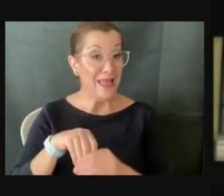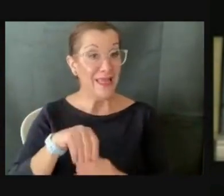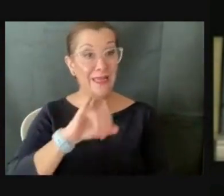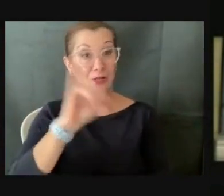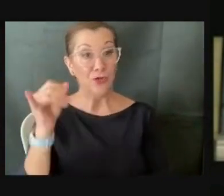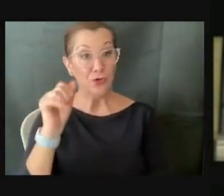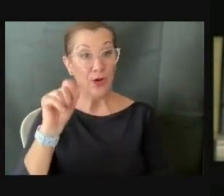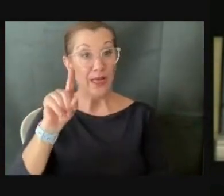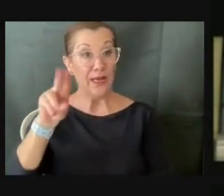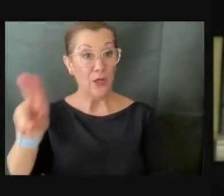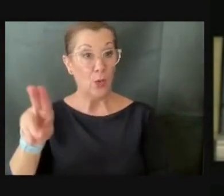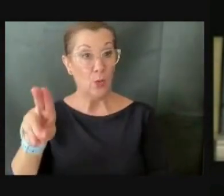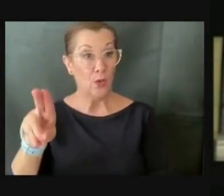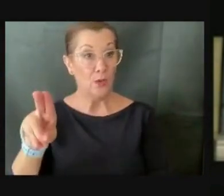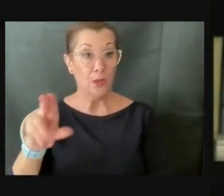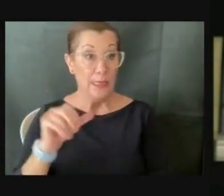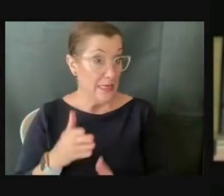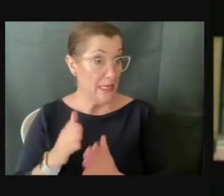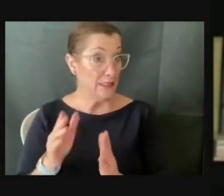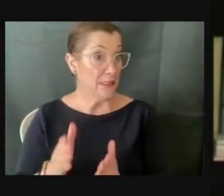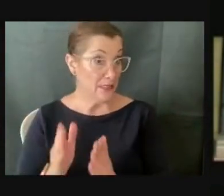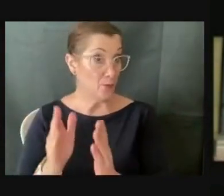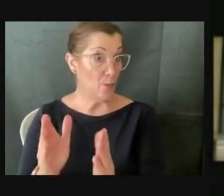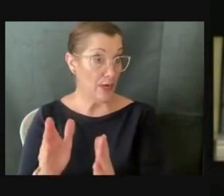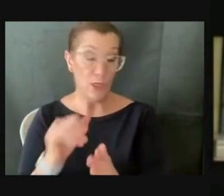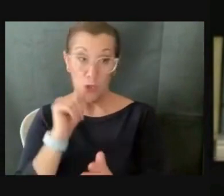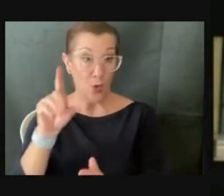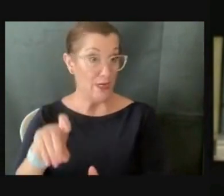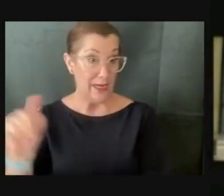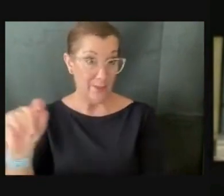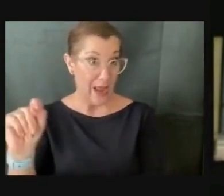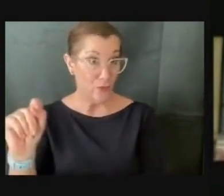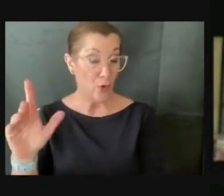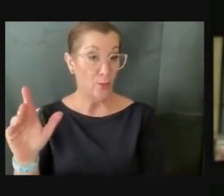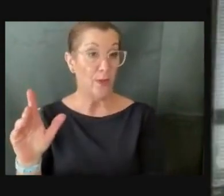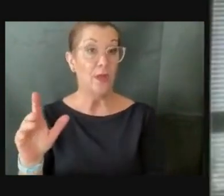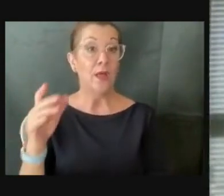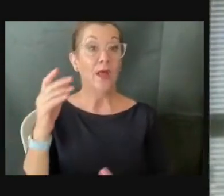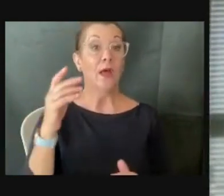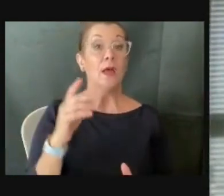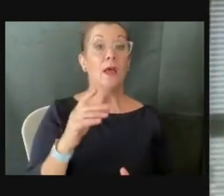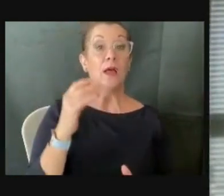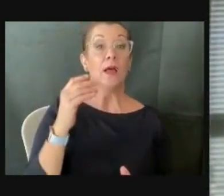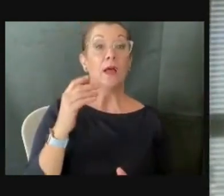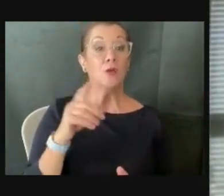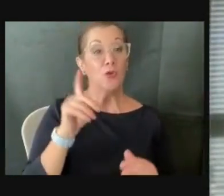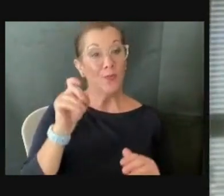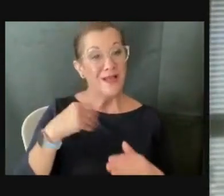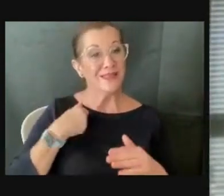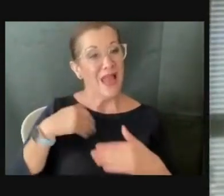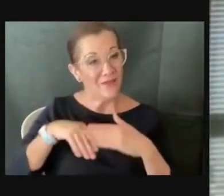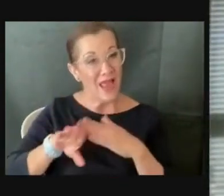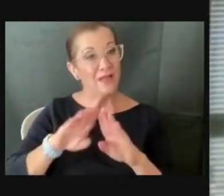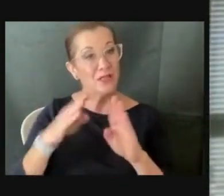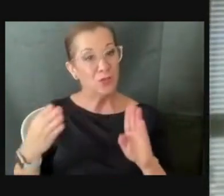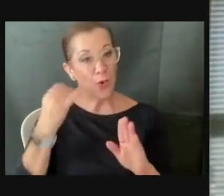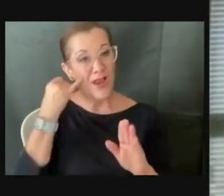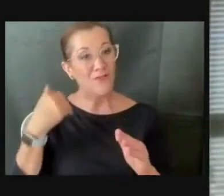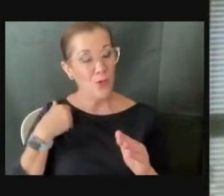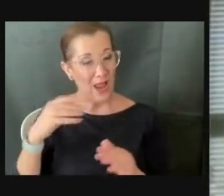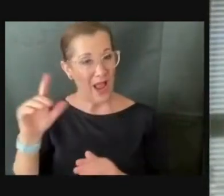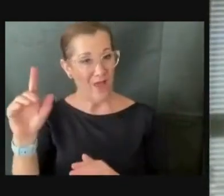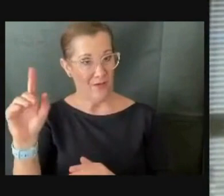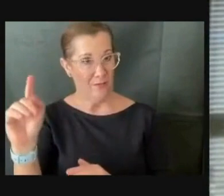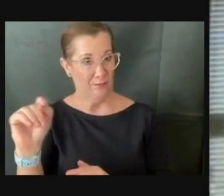is allowed to not have a bathroom in there. But if there is no bathroom in the junior ADU, there has to be an access door between the junior ADU and the